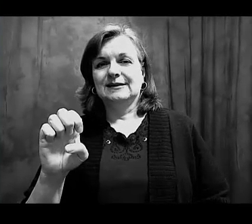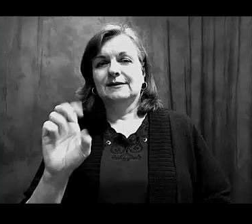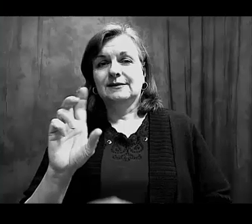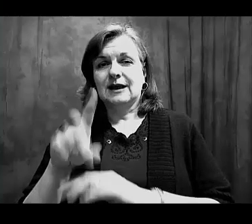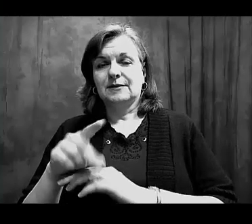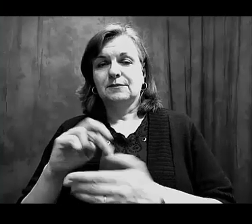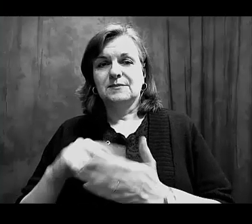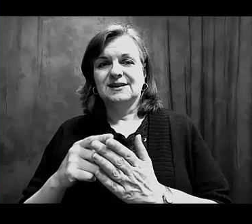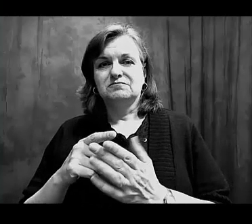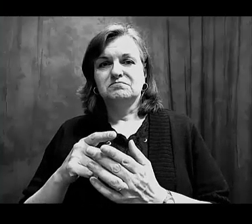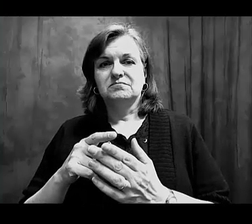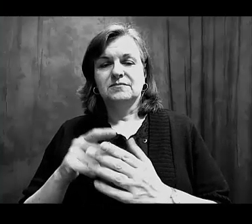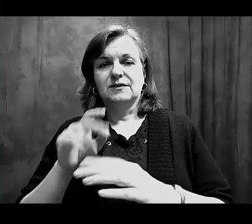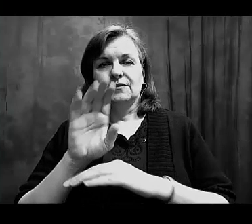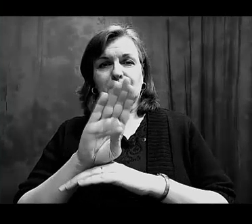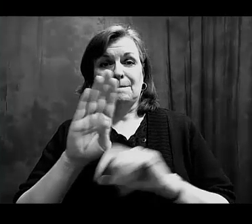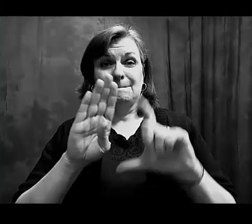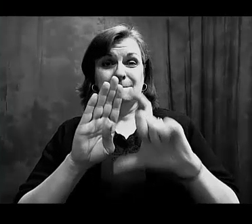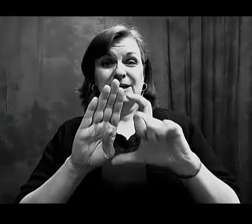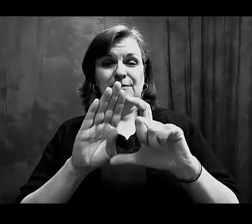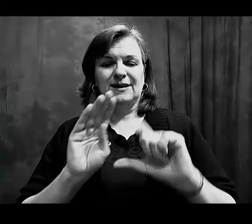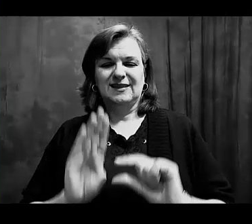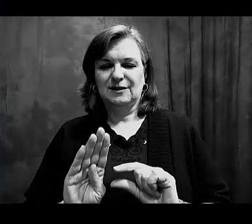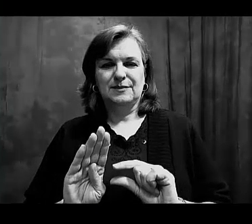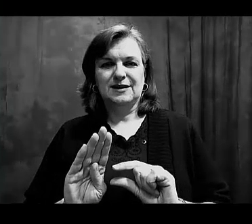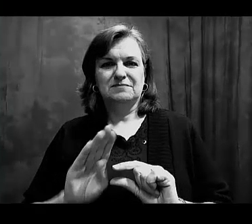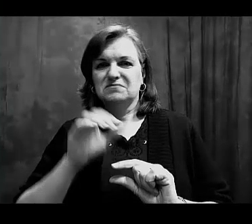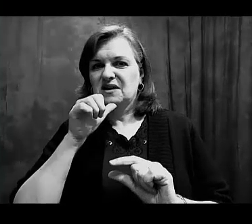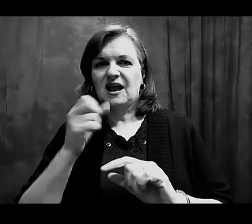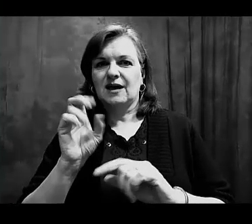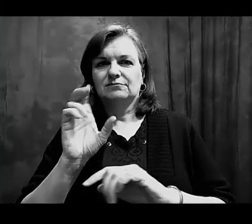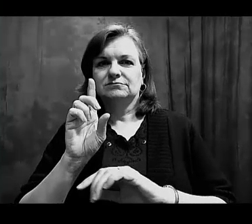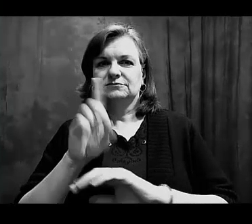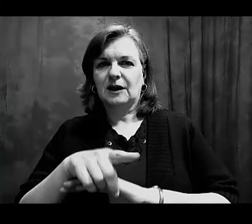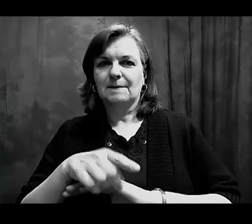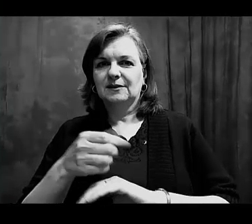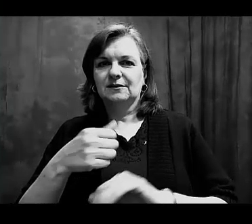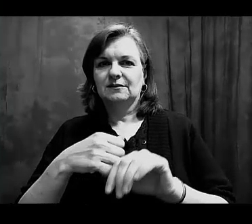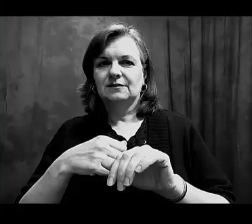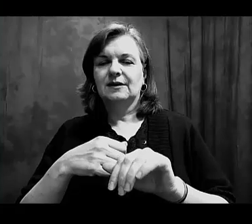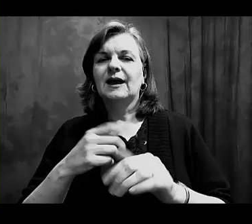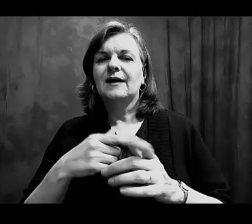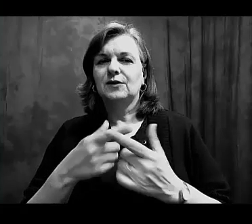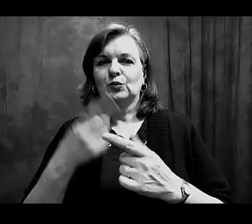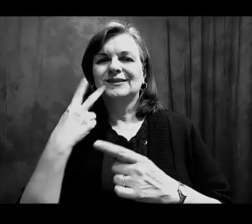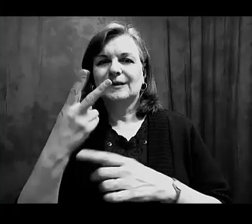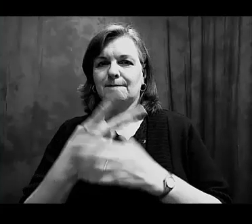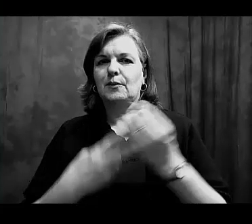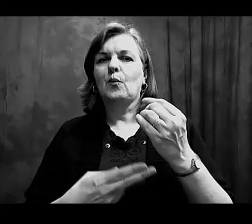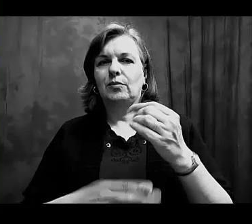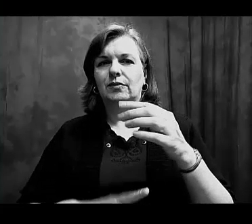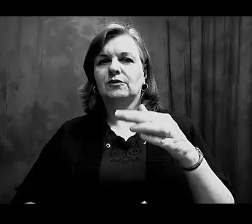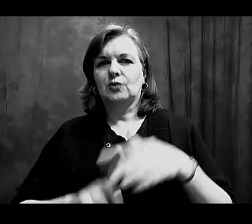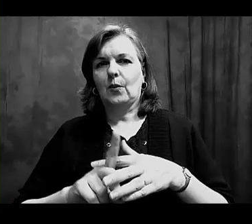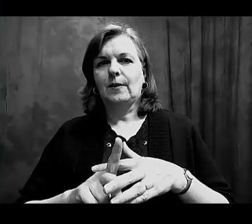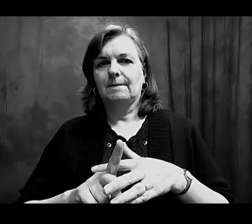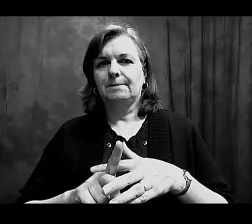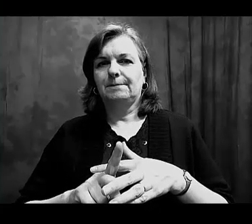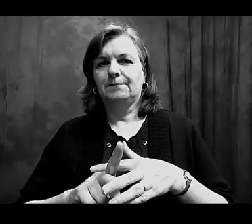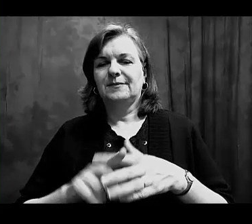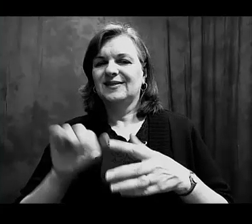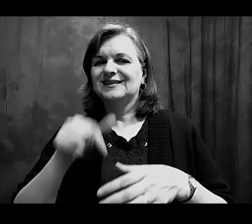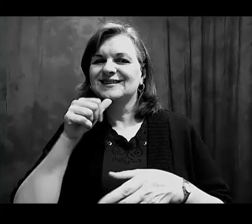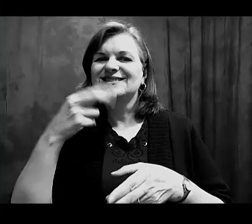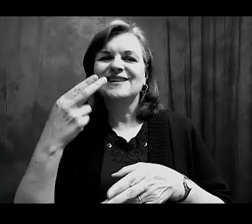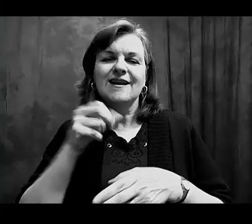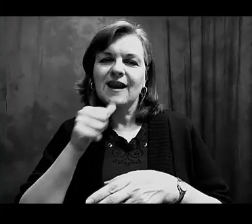But in incomplete dominance, you actually get a case where neither allele is dominant over the other, and